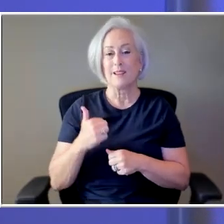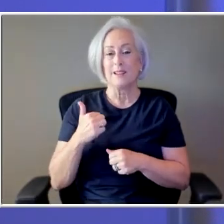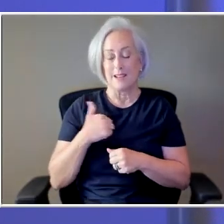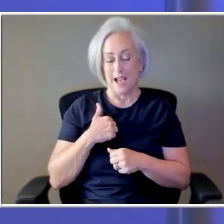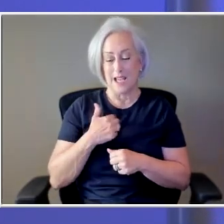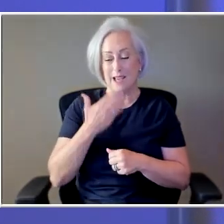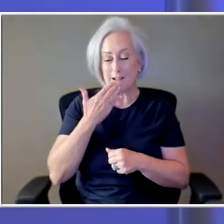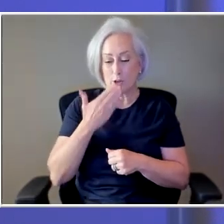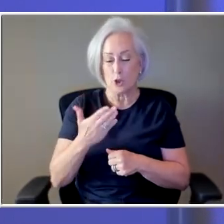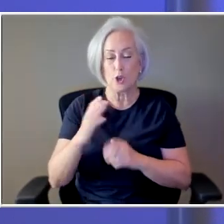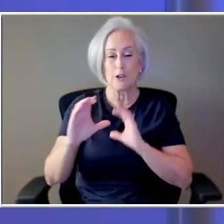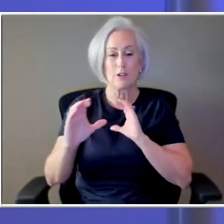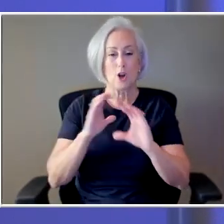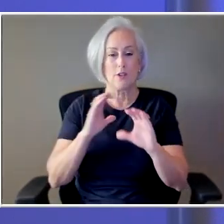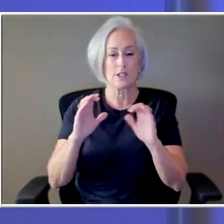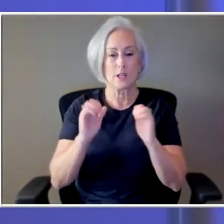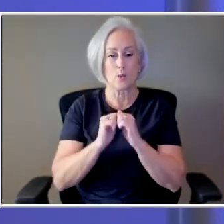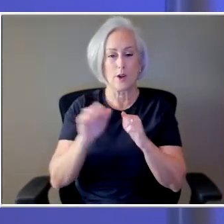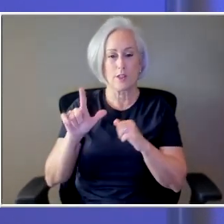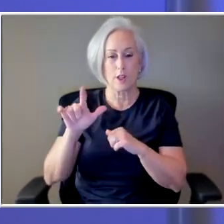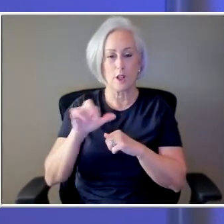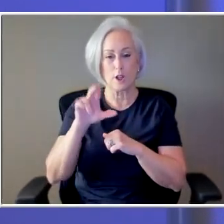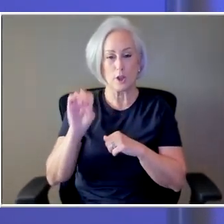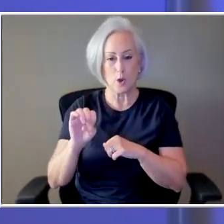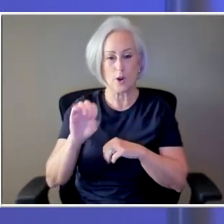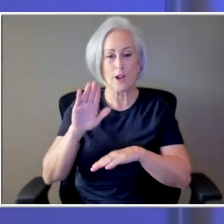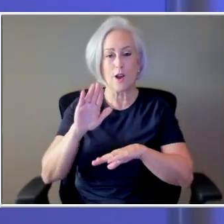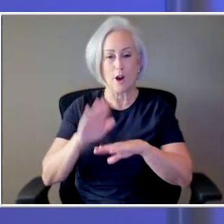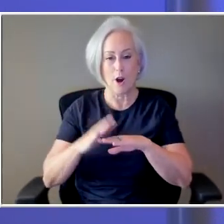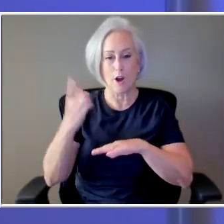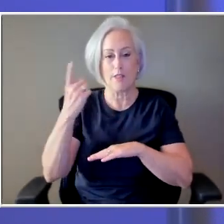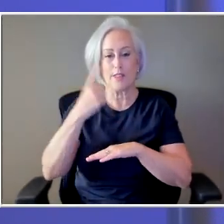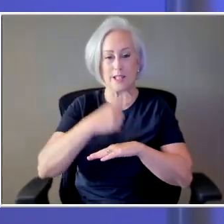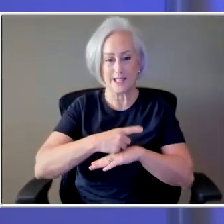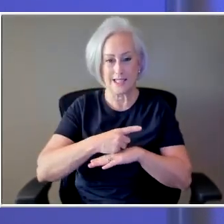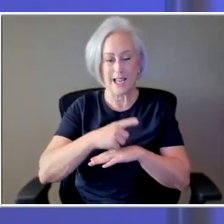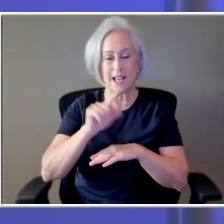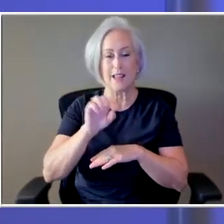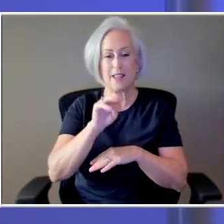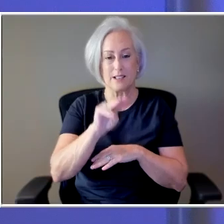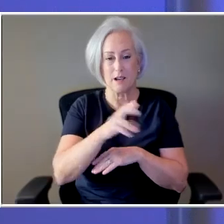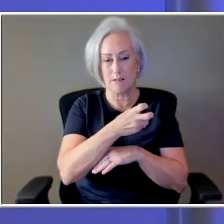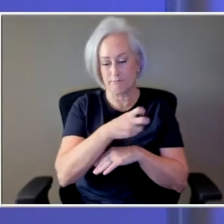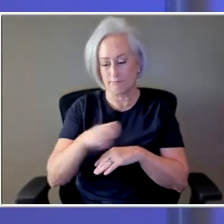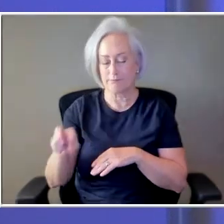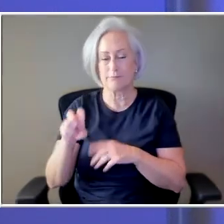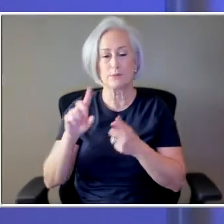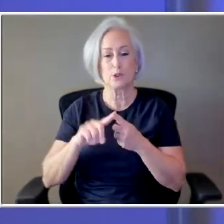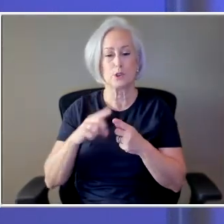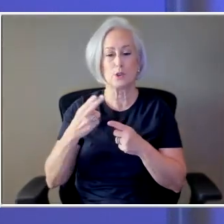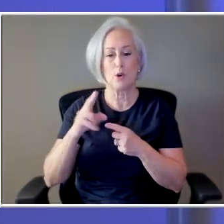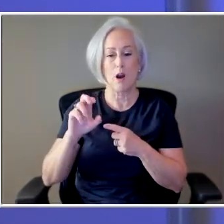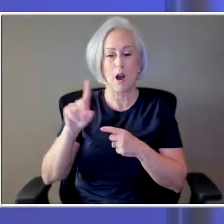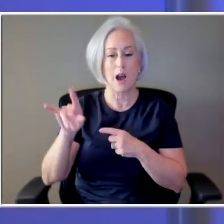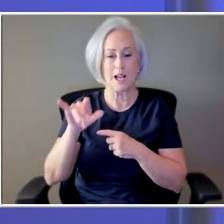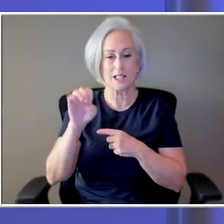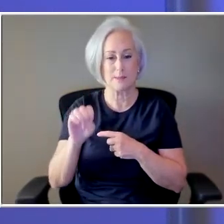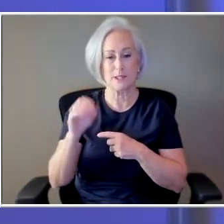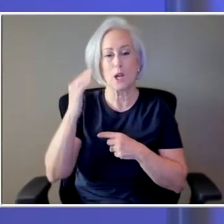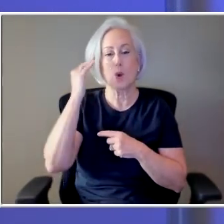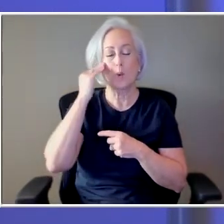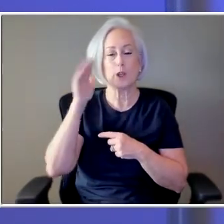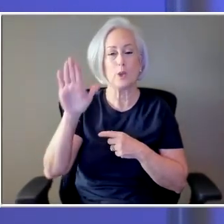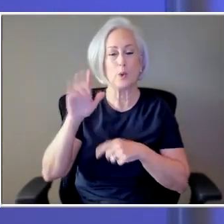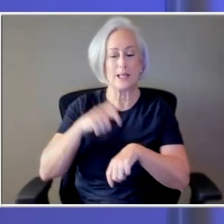conversation with Lori on the day that Tom transitioned to hospice care, and we knew his time was closing. And so she